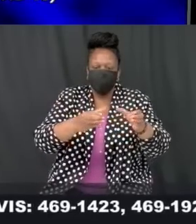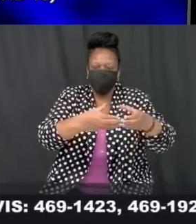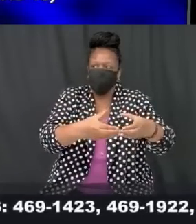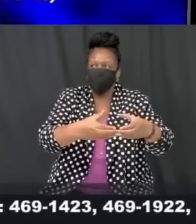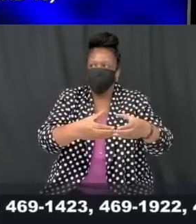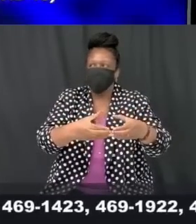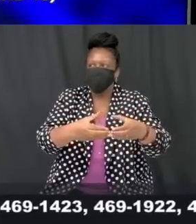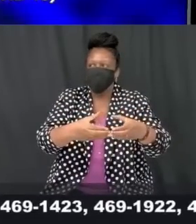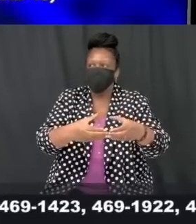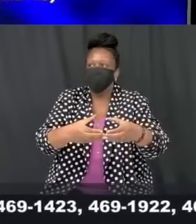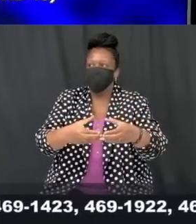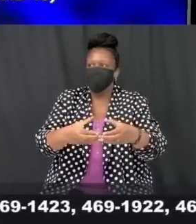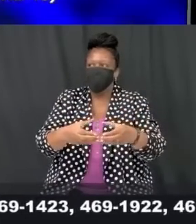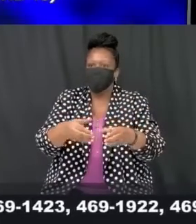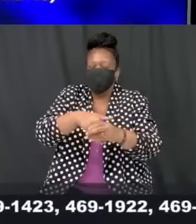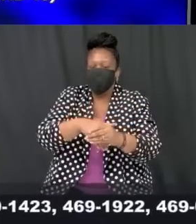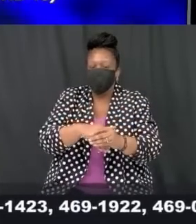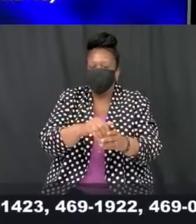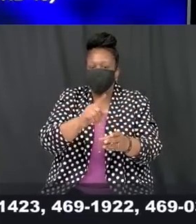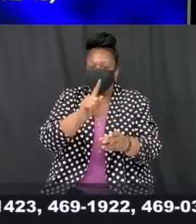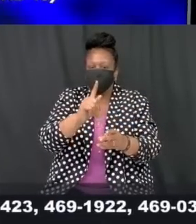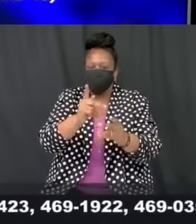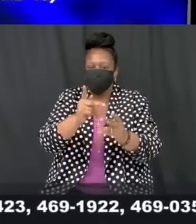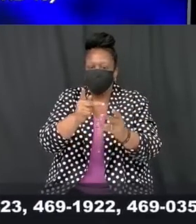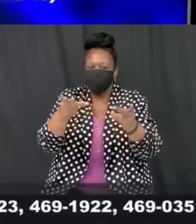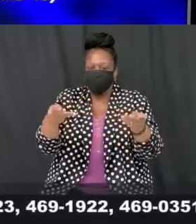with a company.